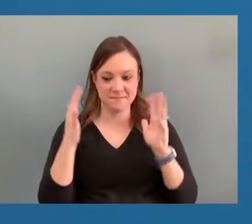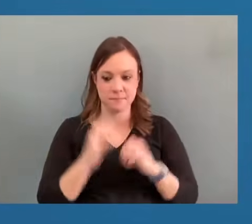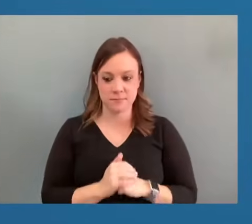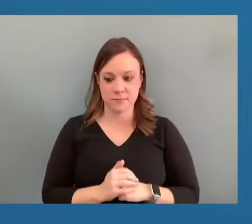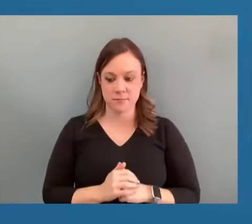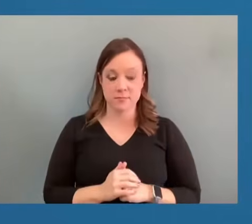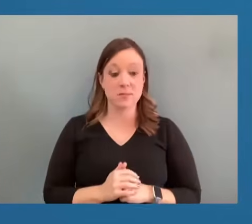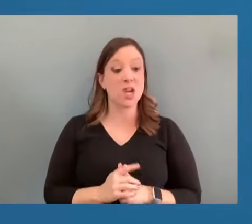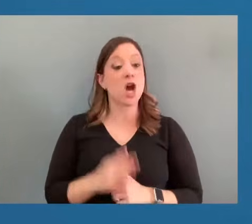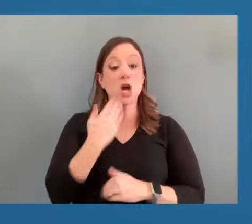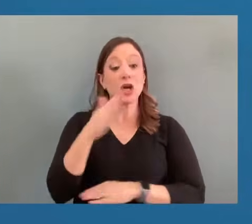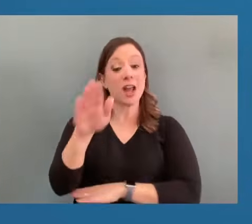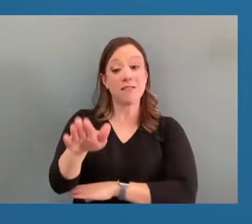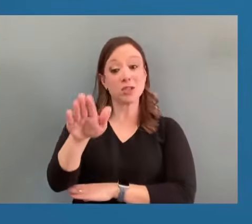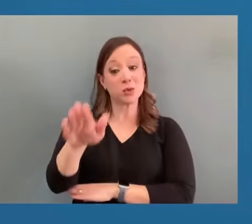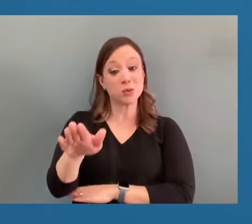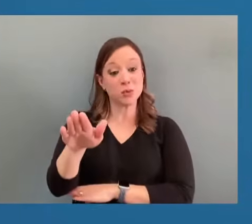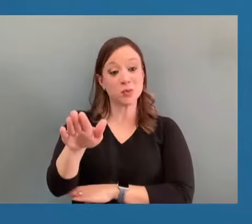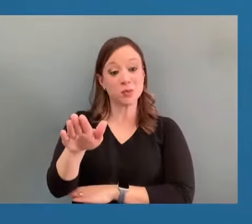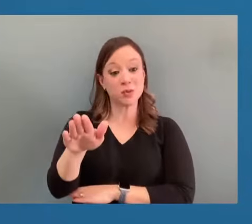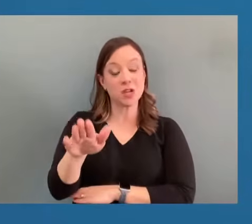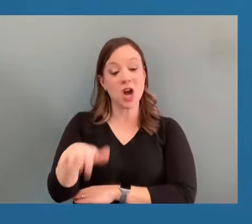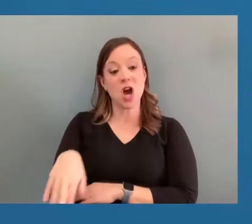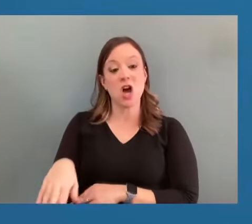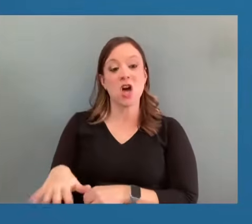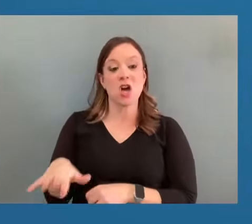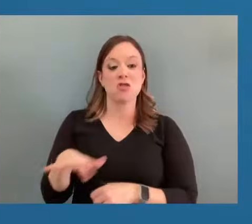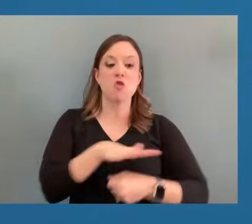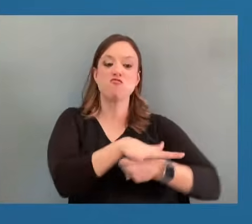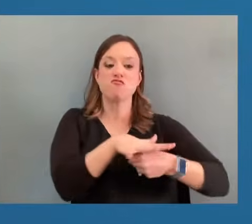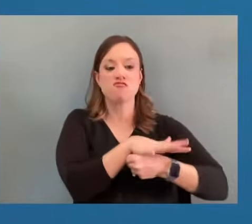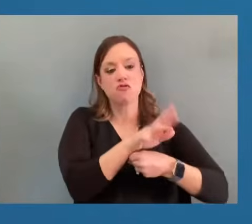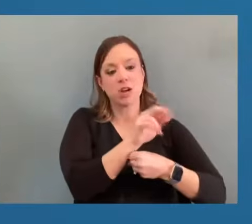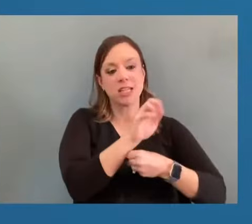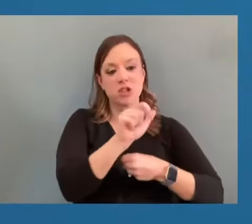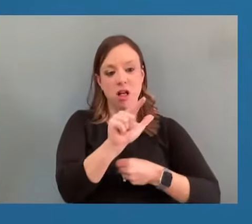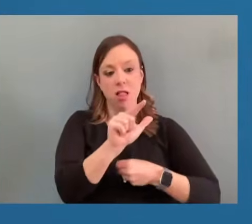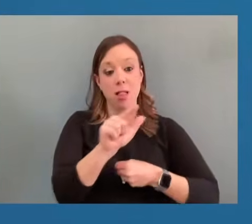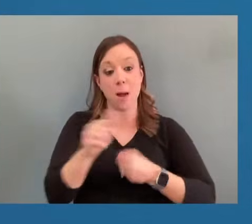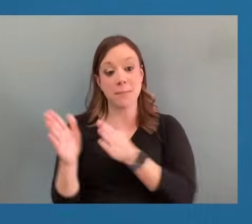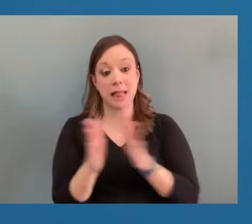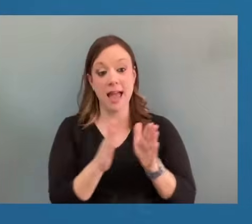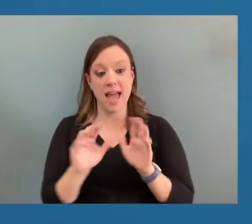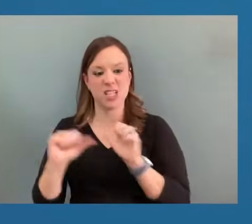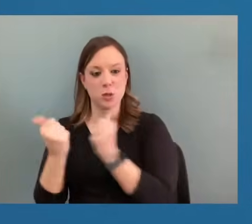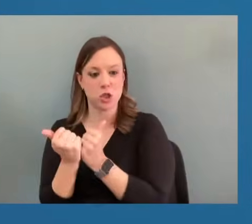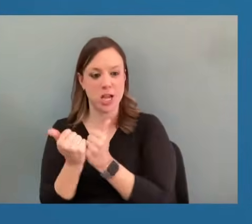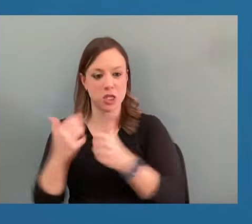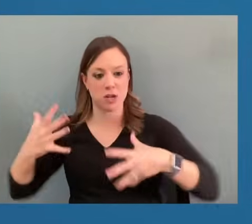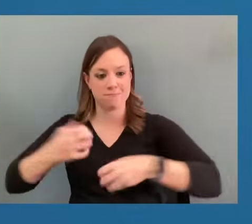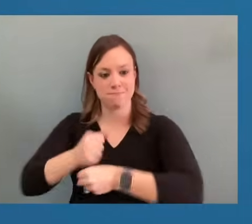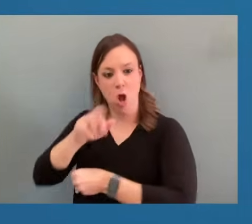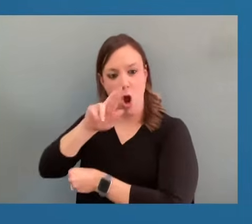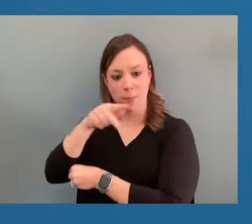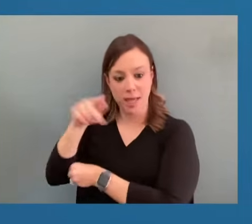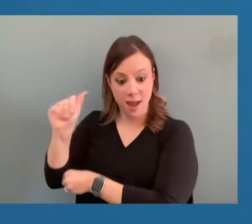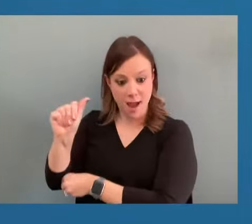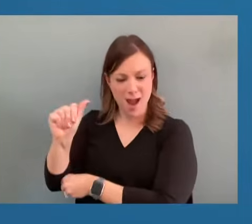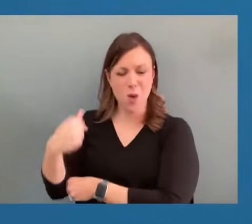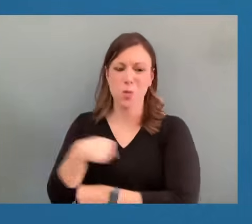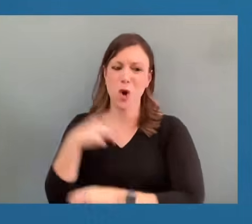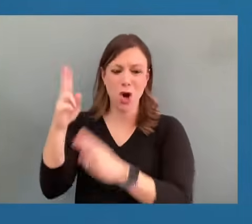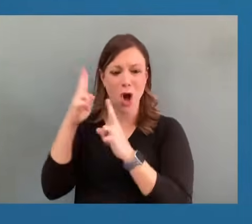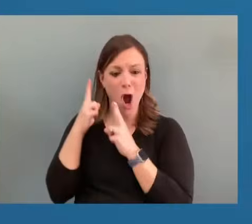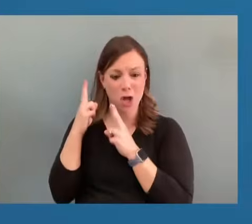Good afternoon, everyone. Regional Plan Association is really honored to be here with the governor, the mayor, and Jano Lieber,